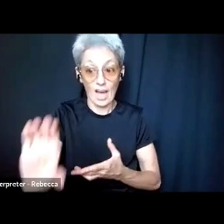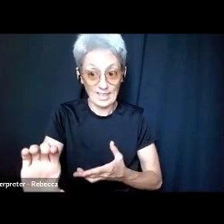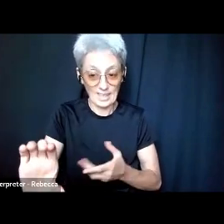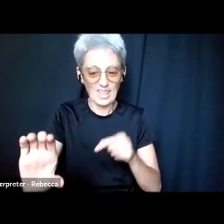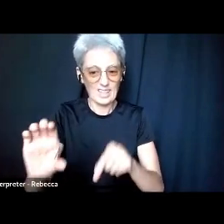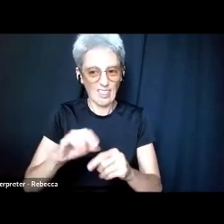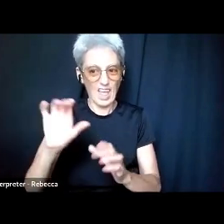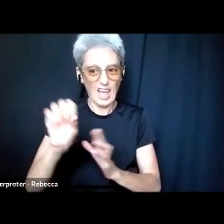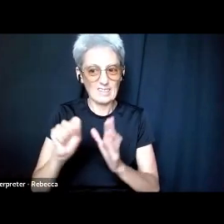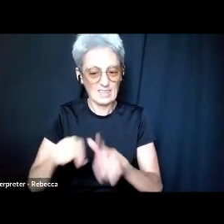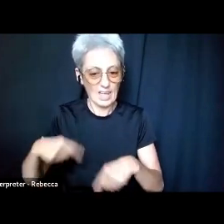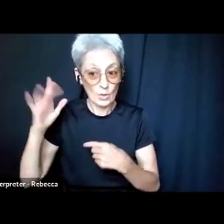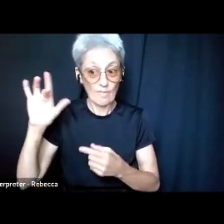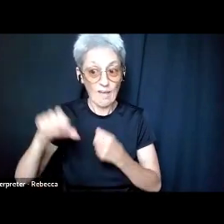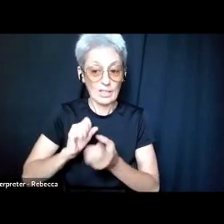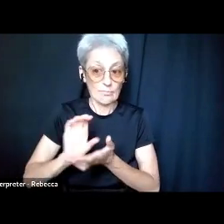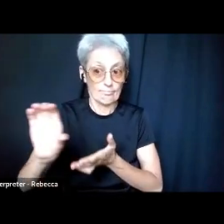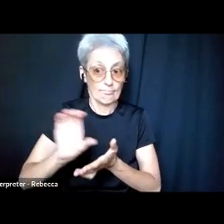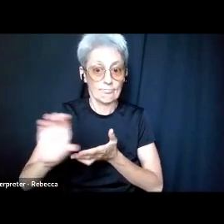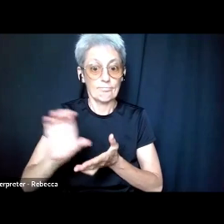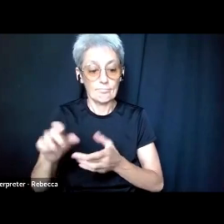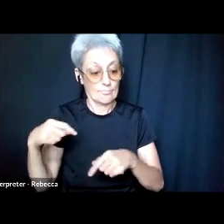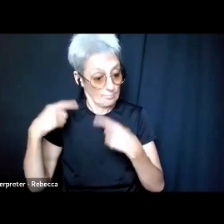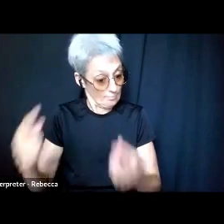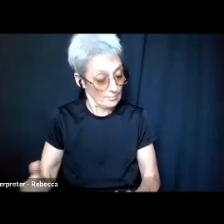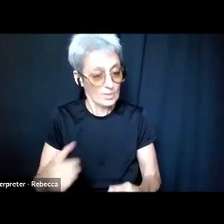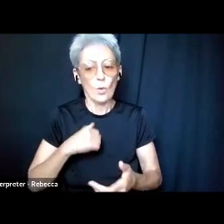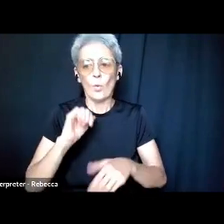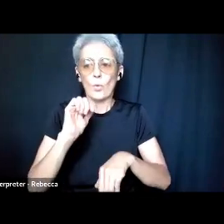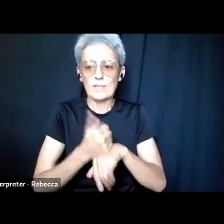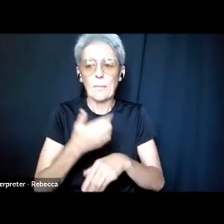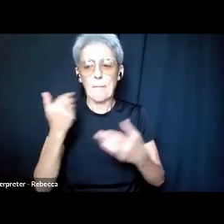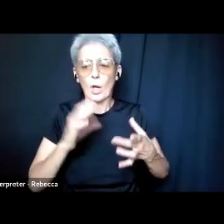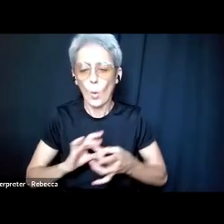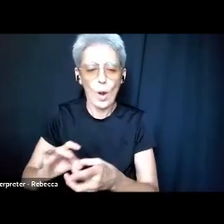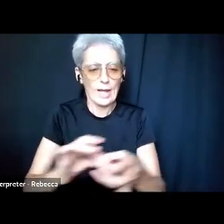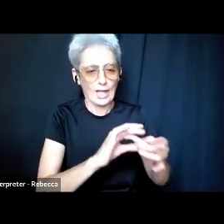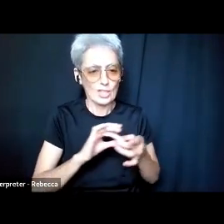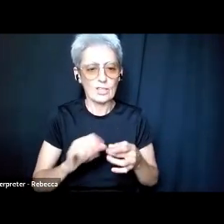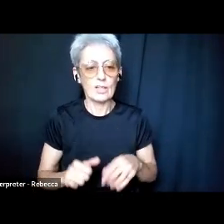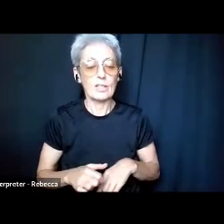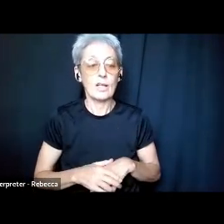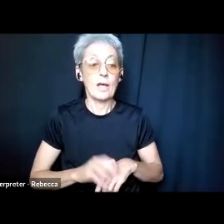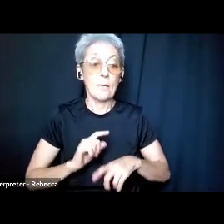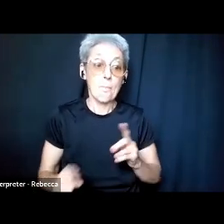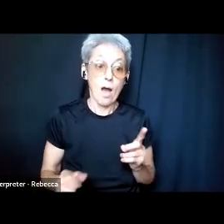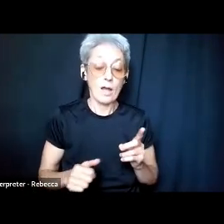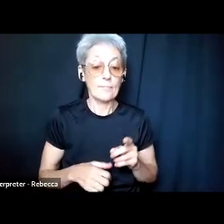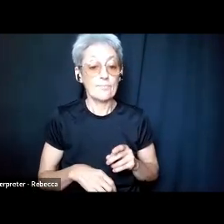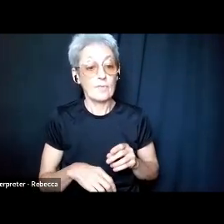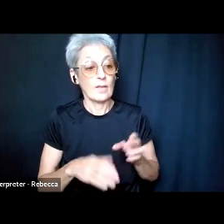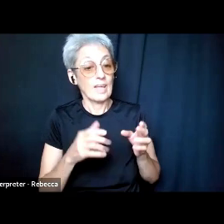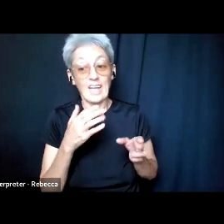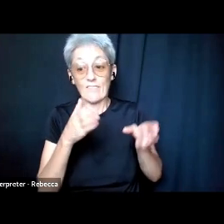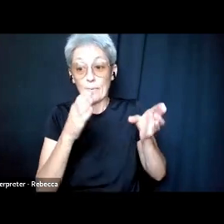over time get better coordinated. But we know that for a person who's just now